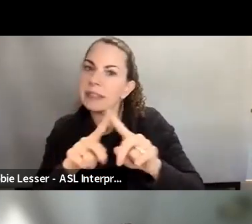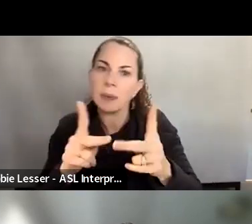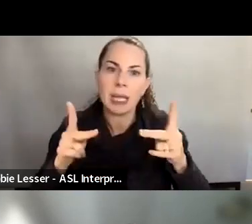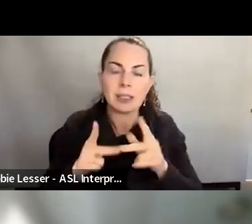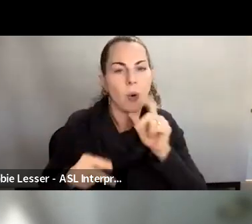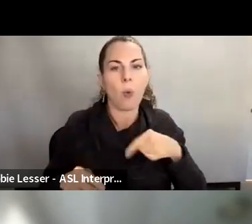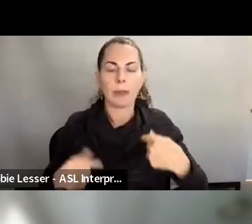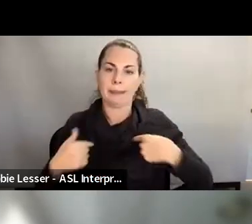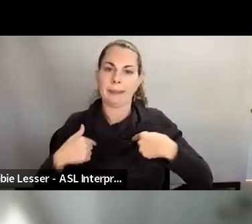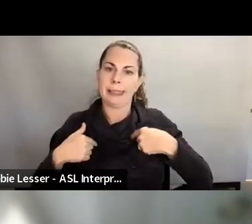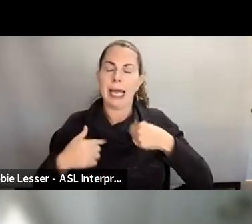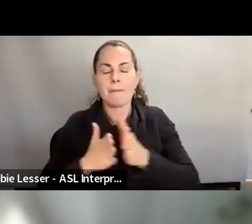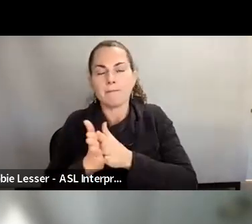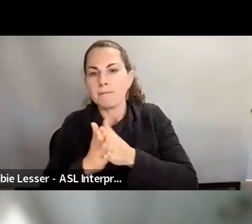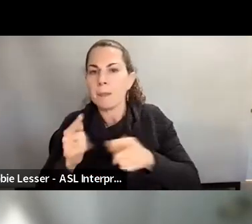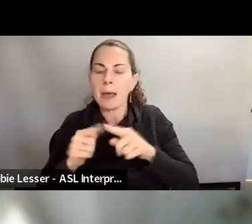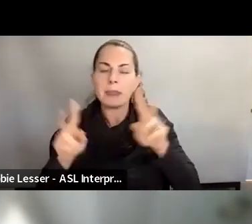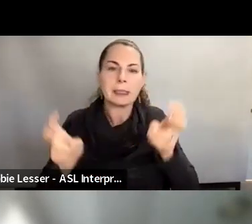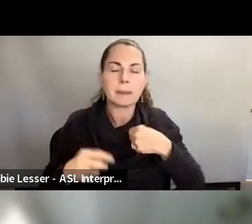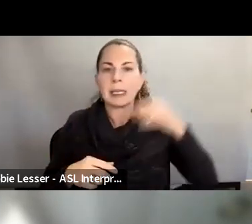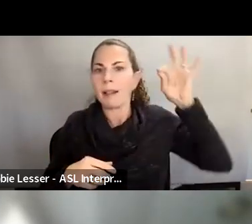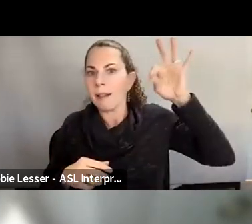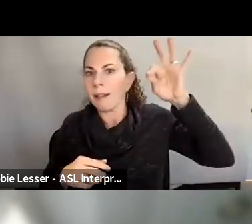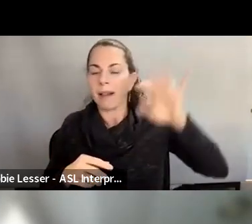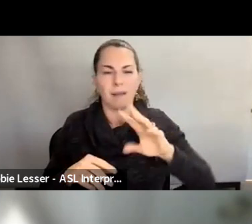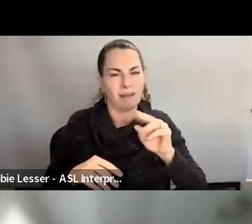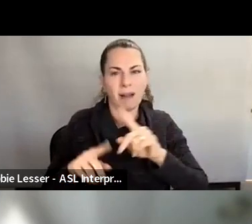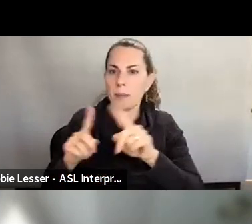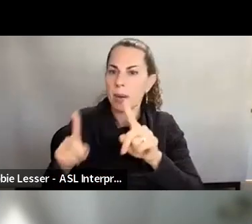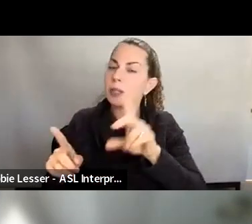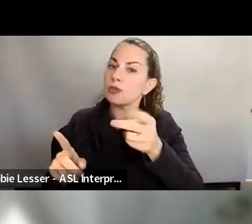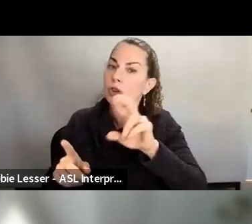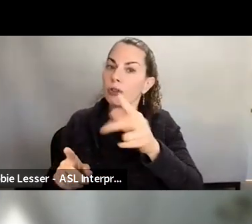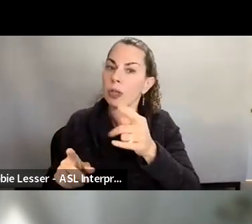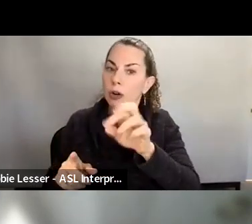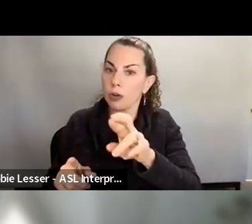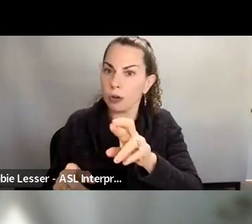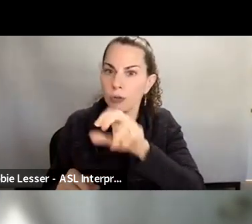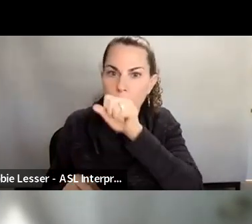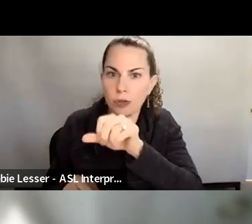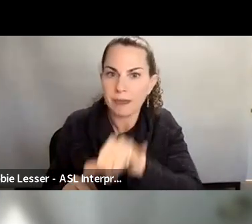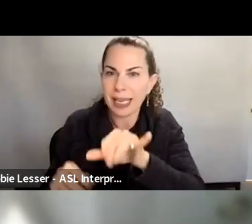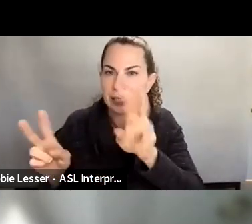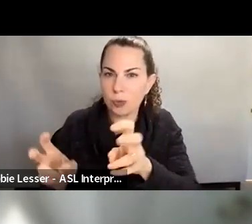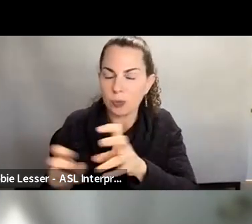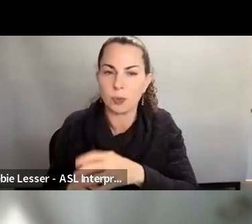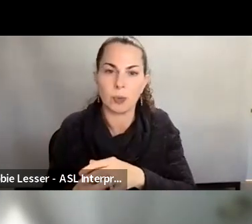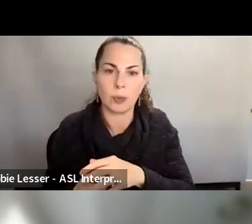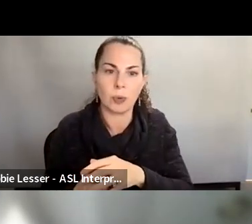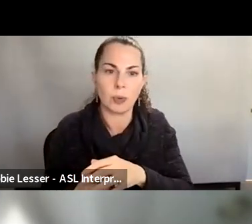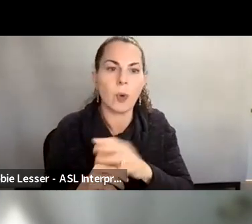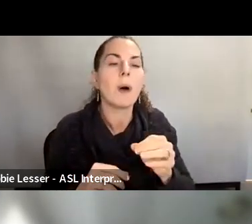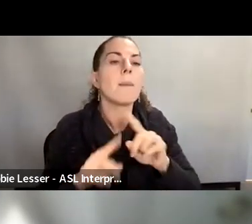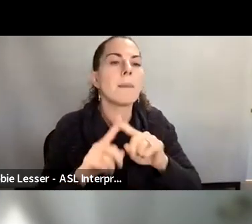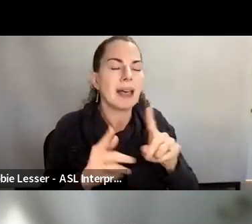who's passionate about this, or, oh, Dr. Tucker kind of loves this thing. And they start hearing it from Dylan and